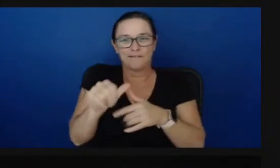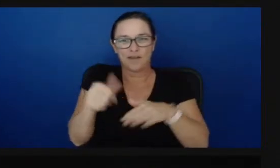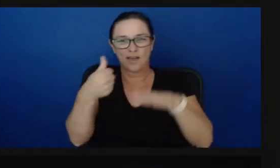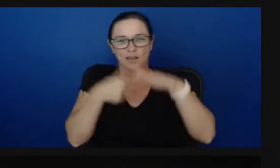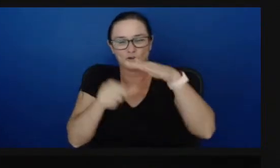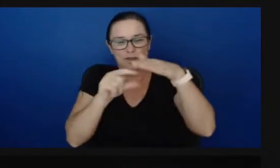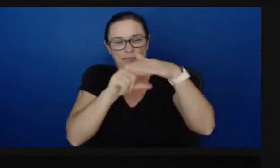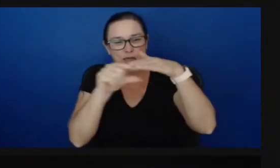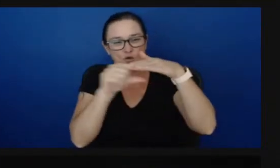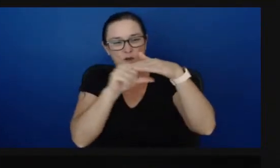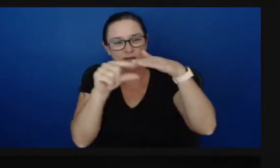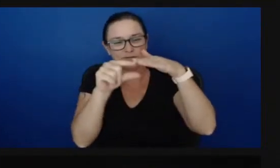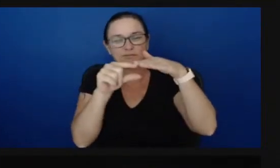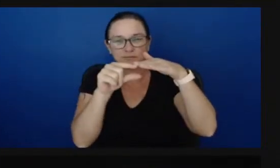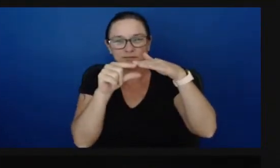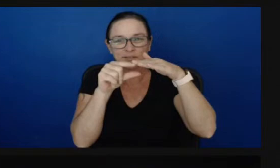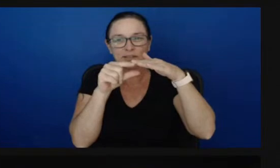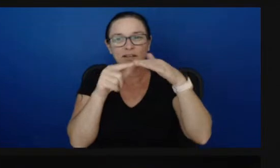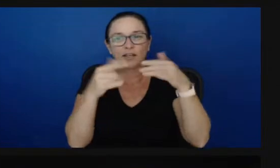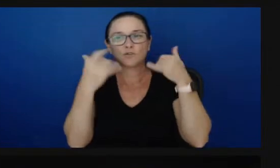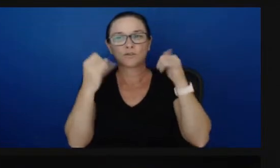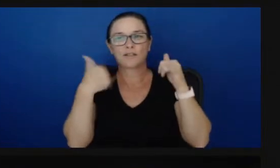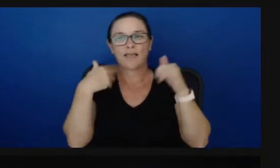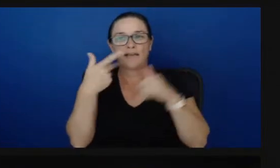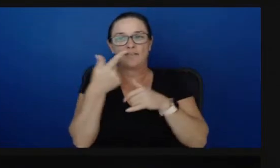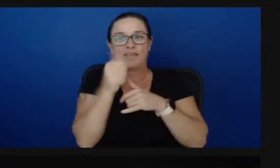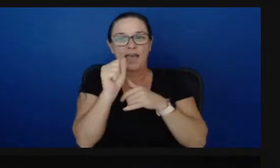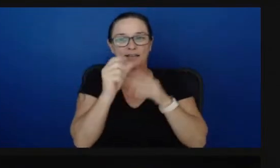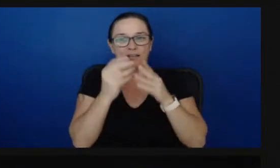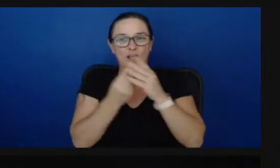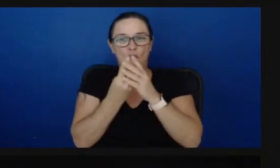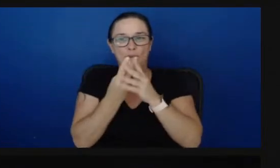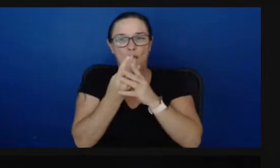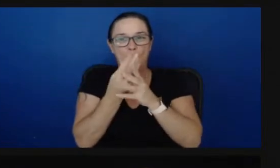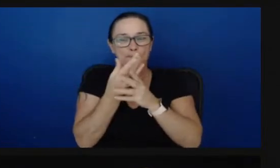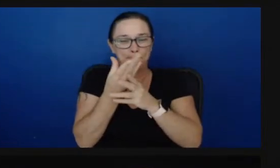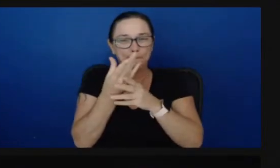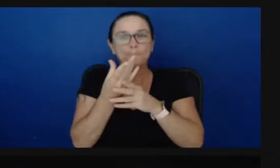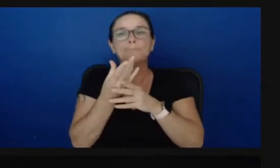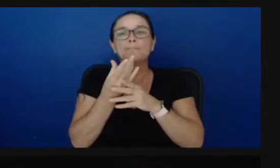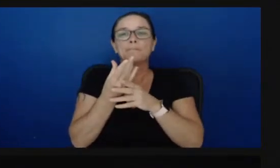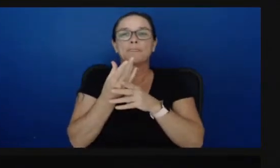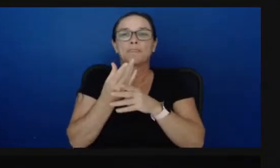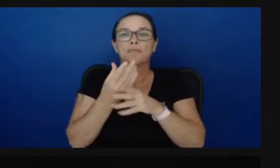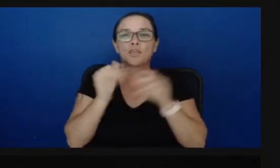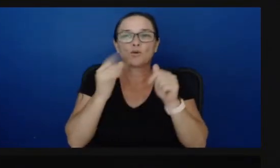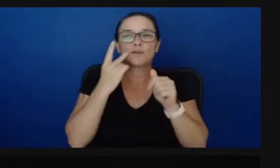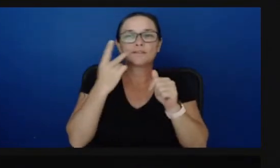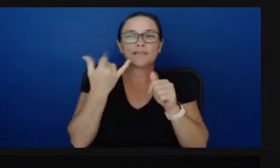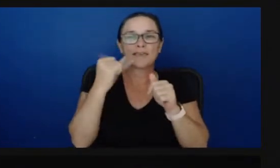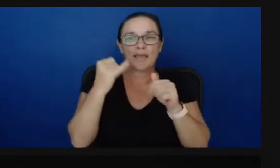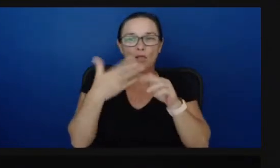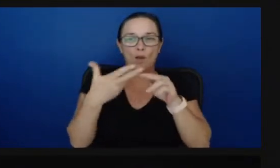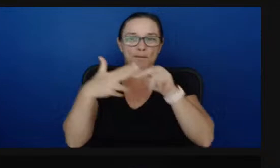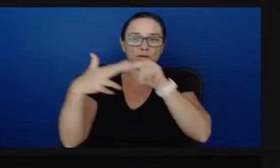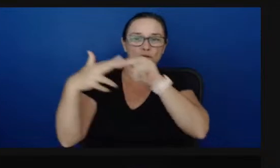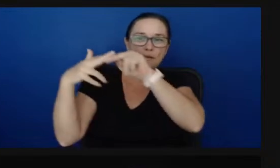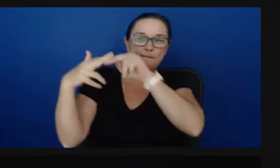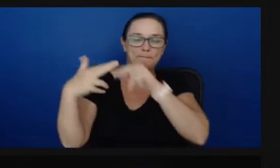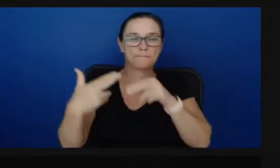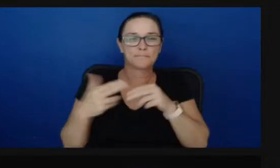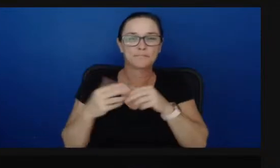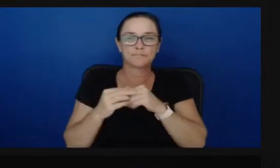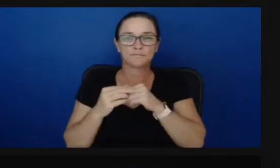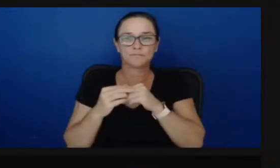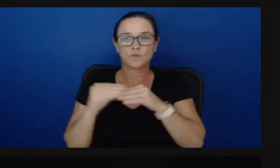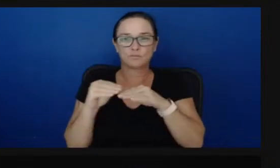still degassing. The gas works its way up through cracks on this crust on the crater floor, where it leaks out and then